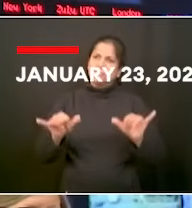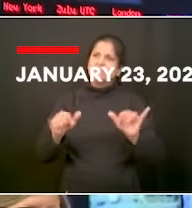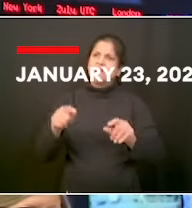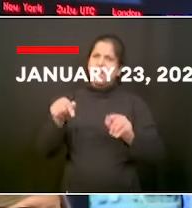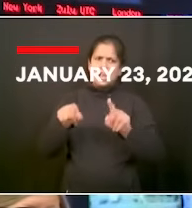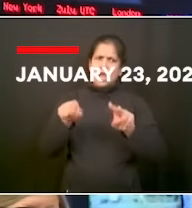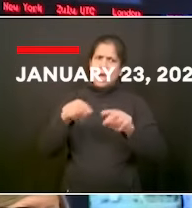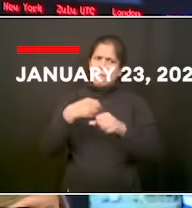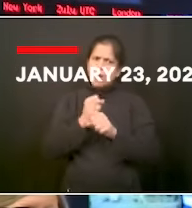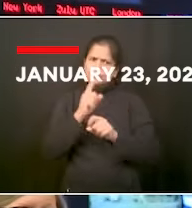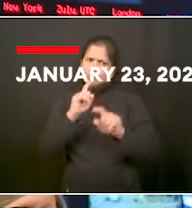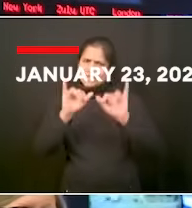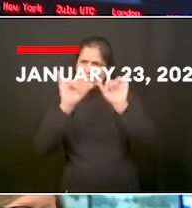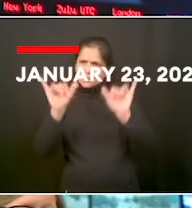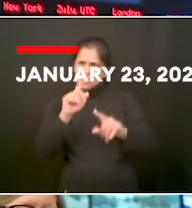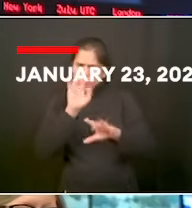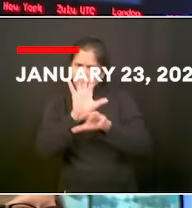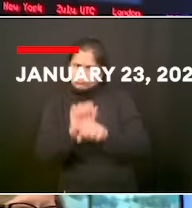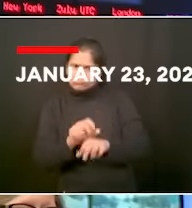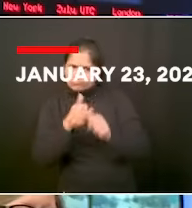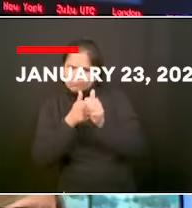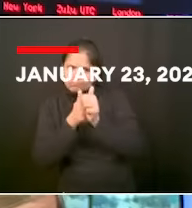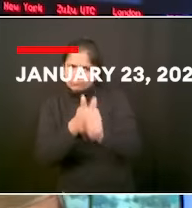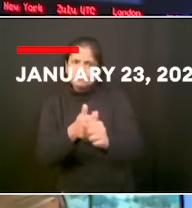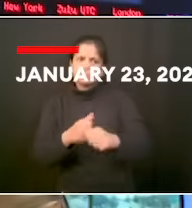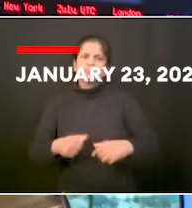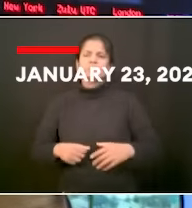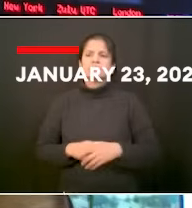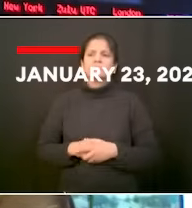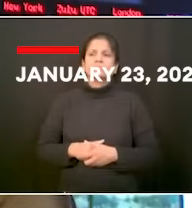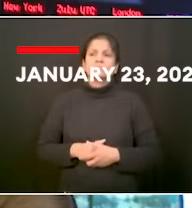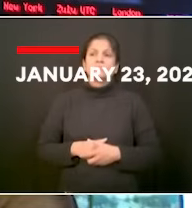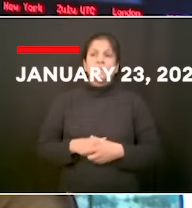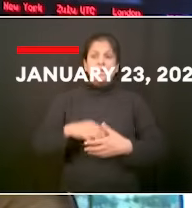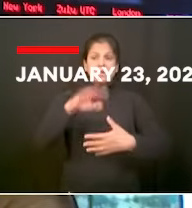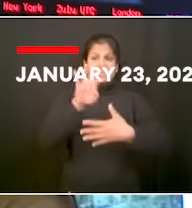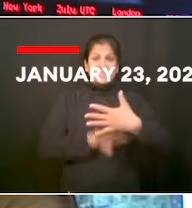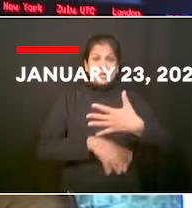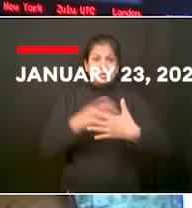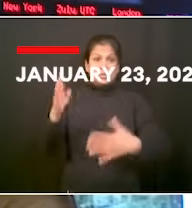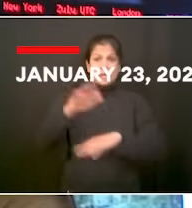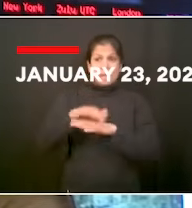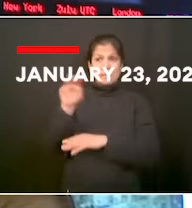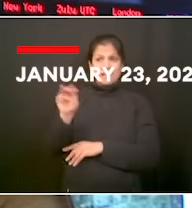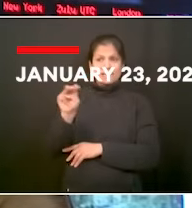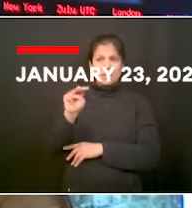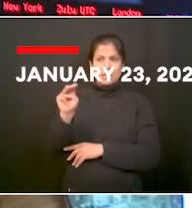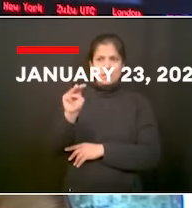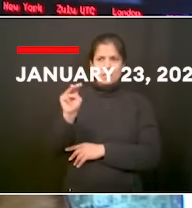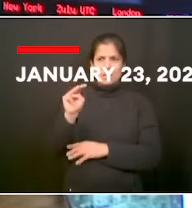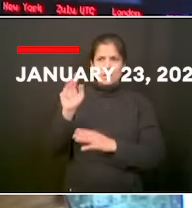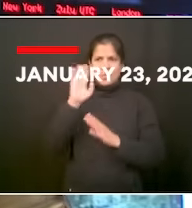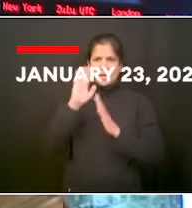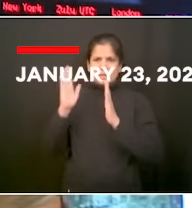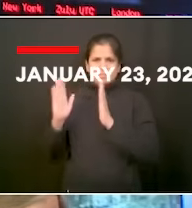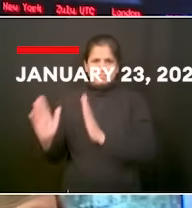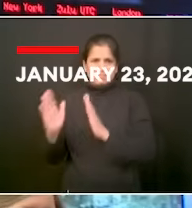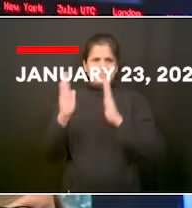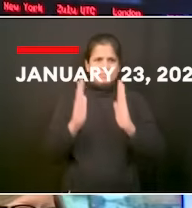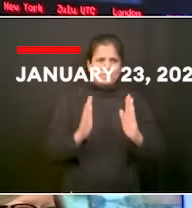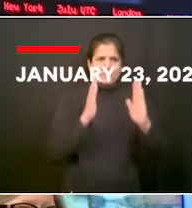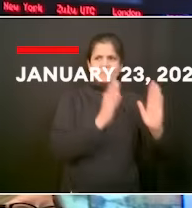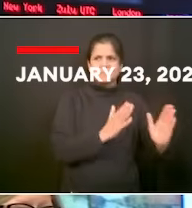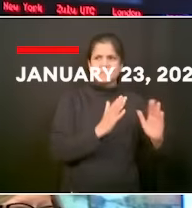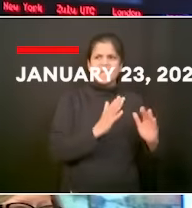schedule on Monday to make absolutely sure that we are prepared and have the capacity. So